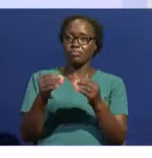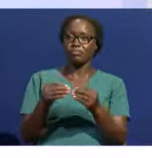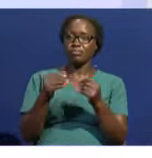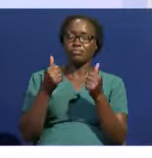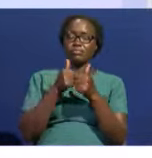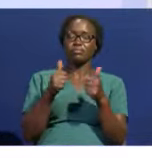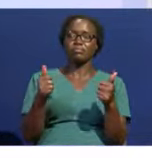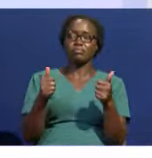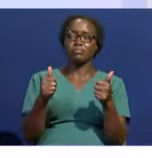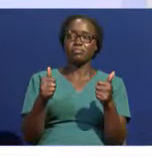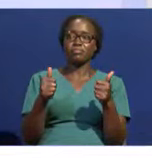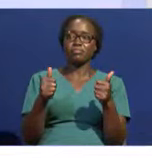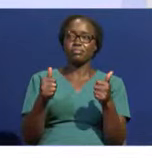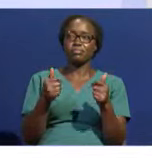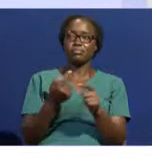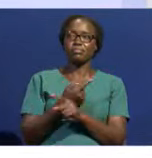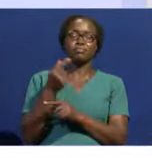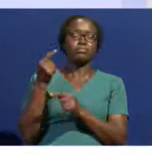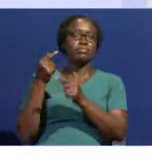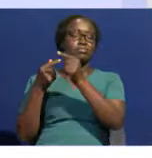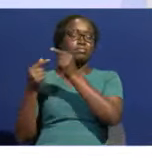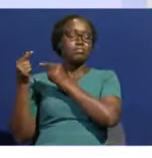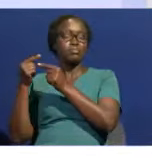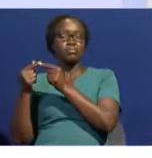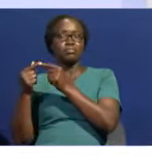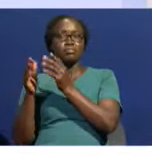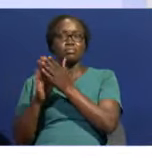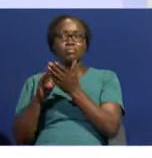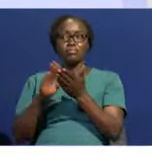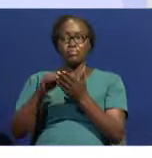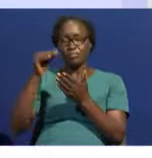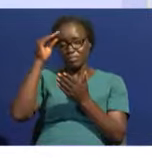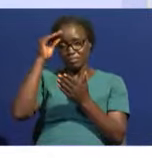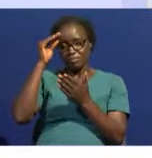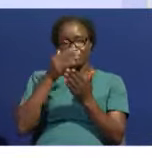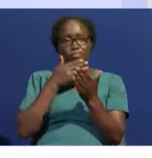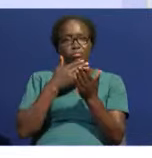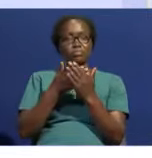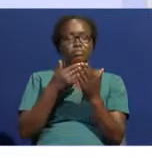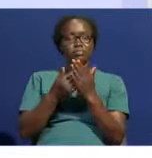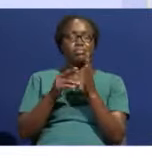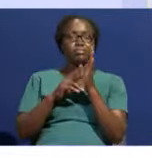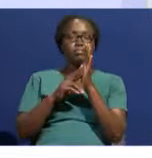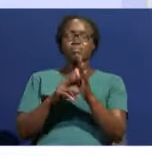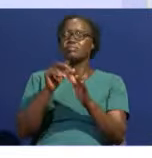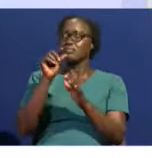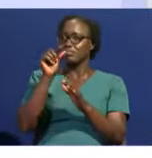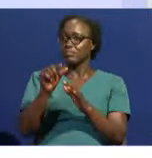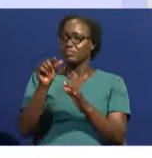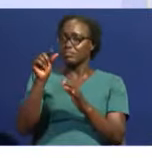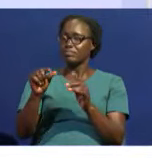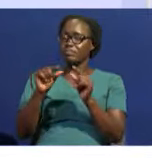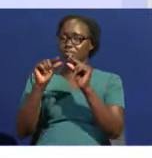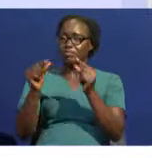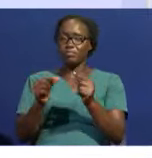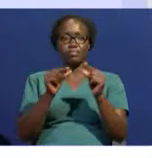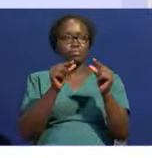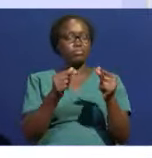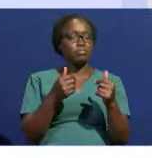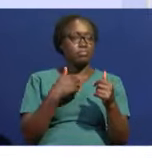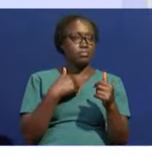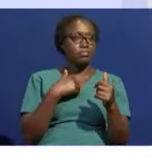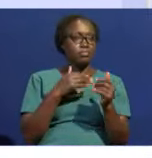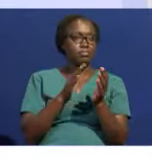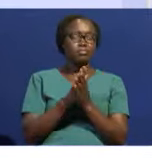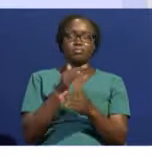well, different generations will learn to appreciate the role each group played and